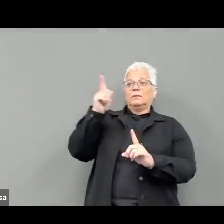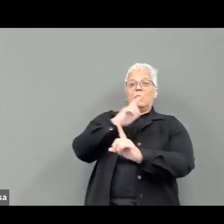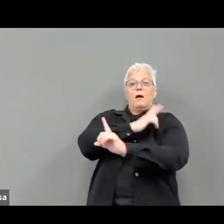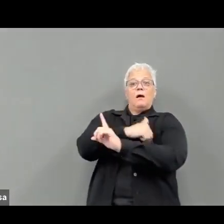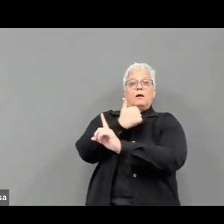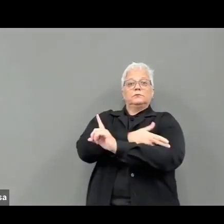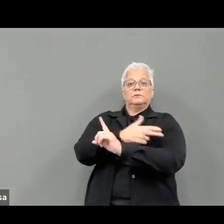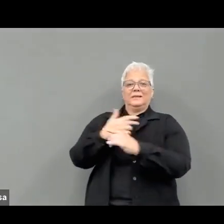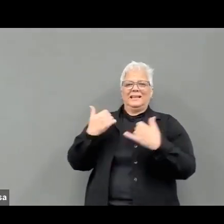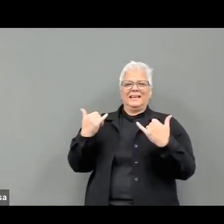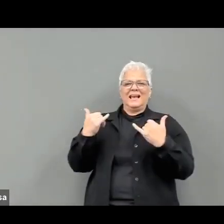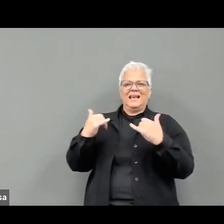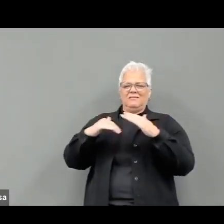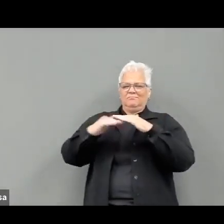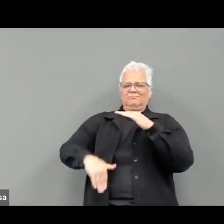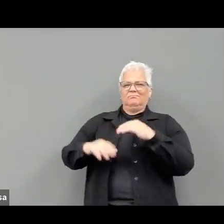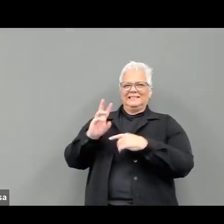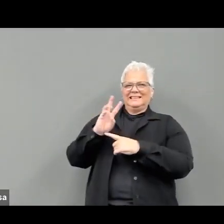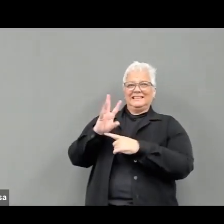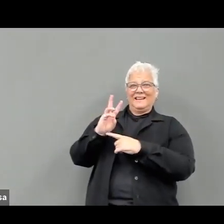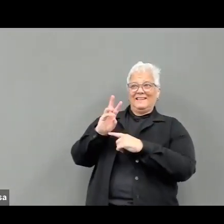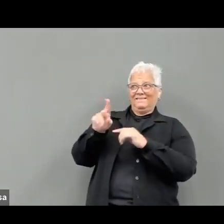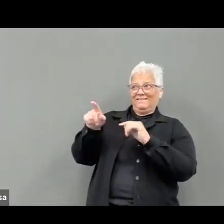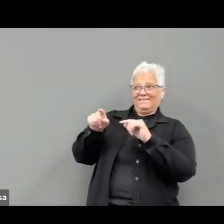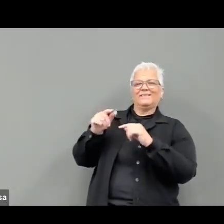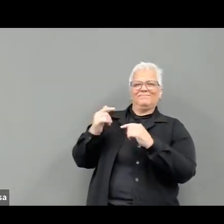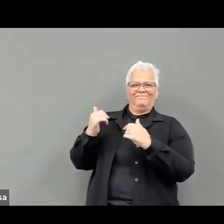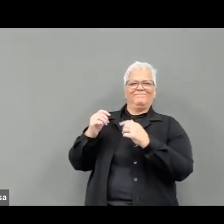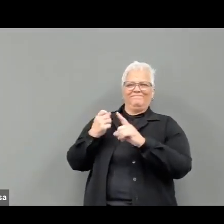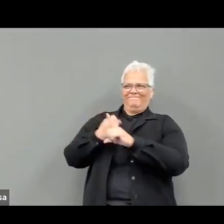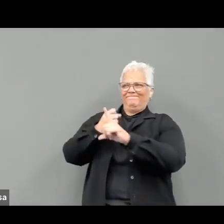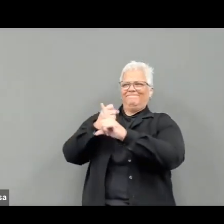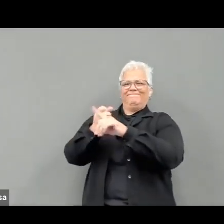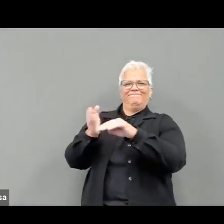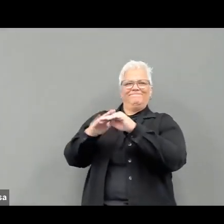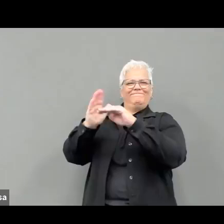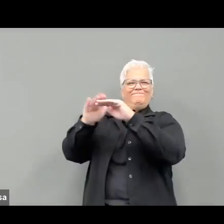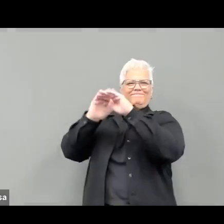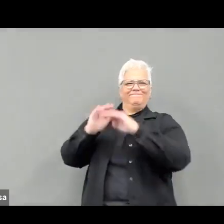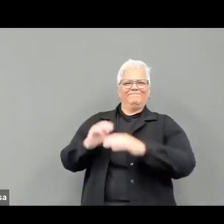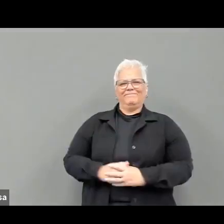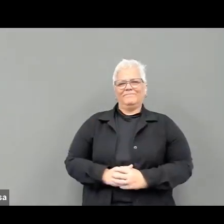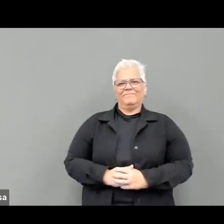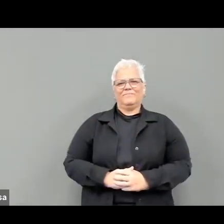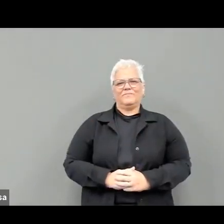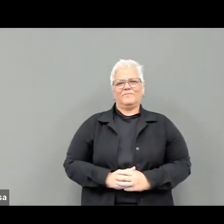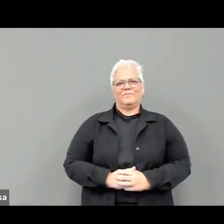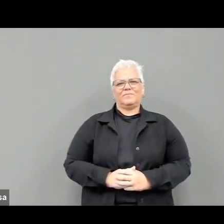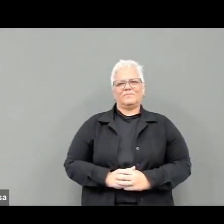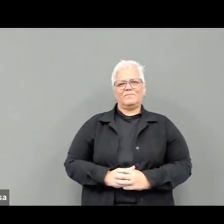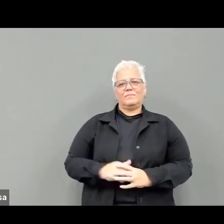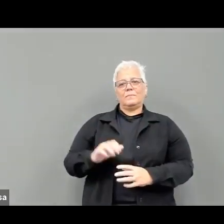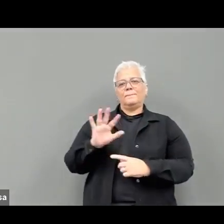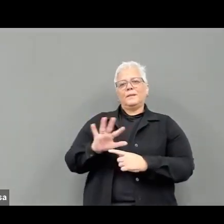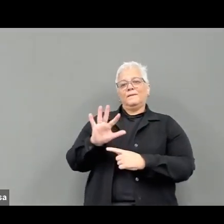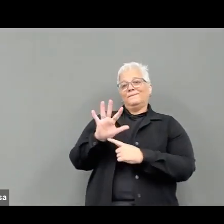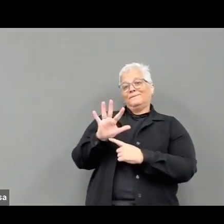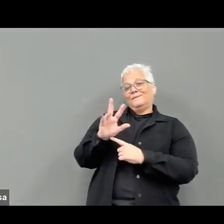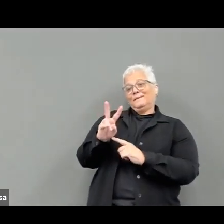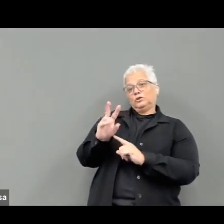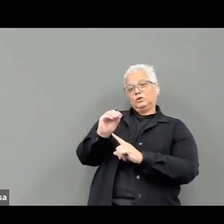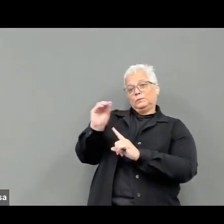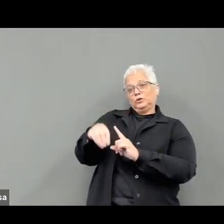52% of all new infections within Tulsa County. Broken Arrow accounted for 20% of those cases. Jenks, Owosso, and